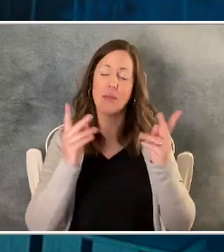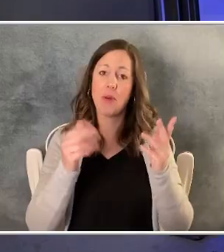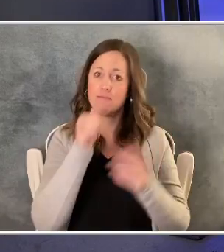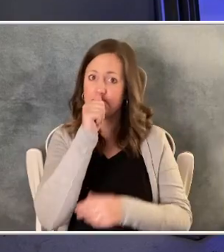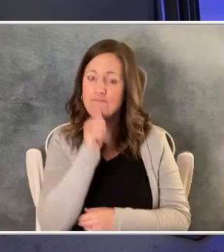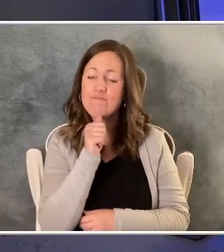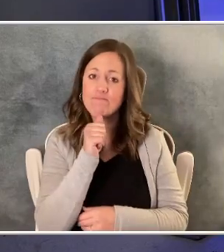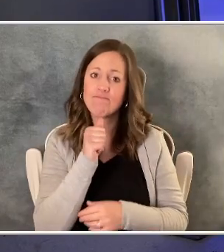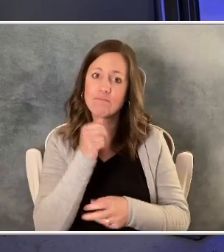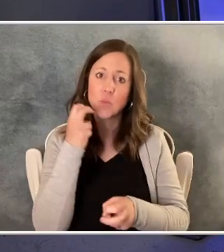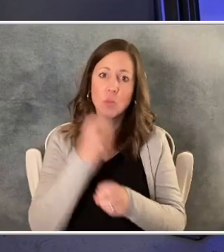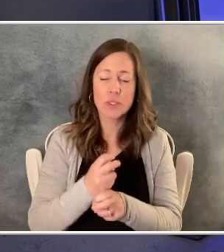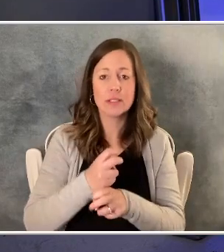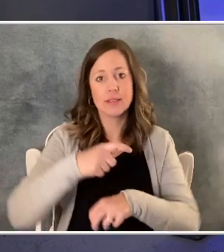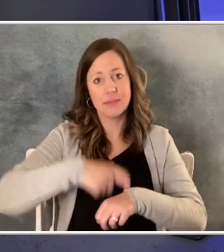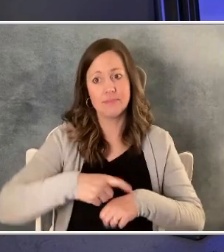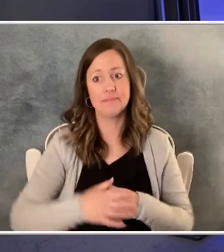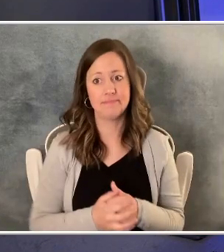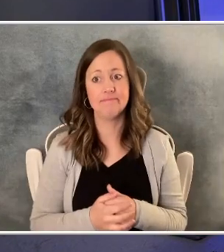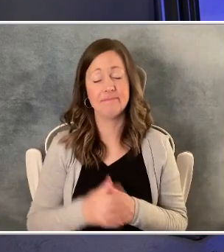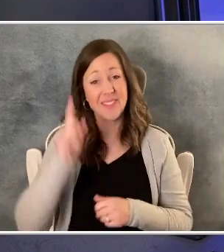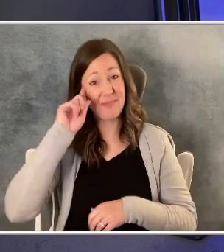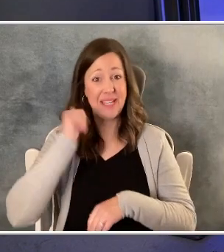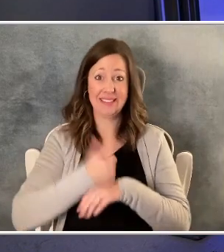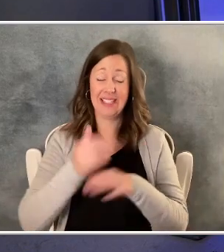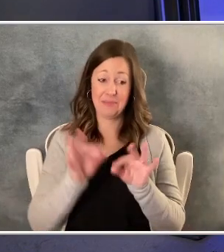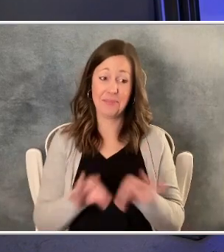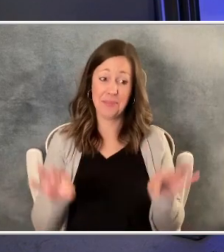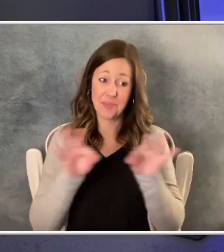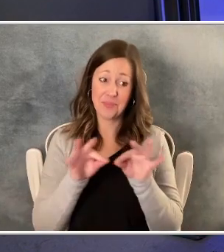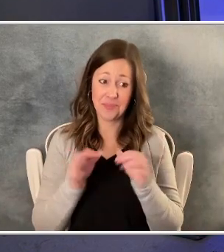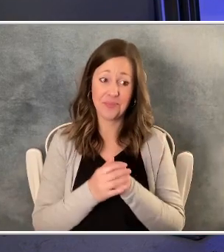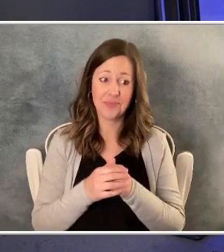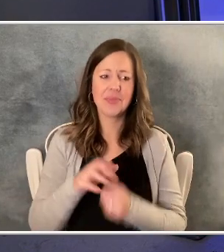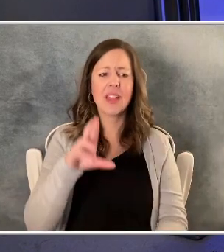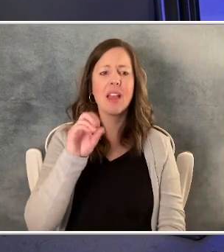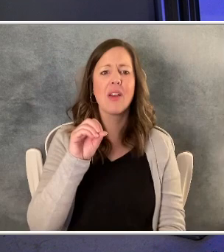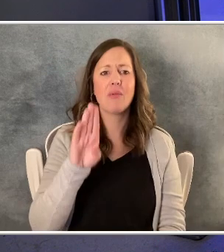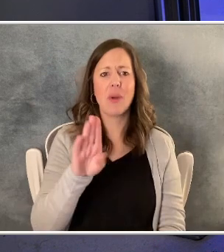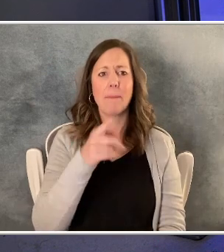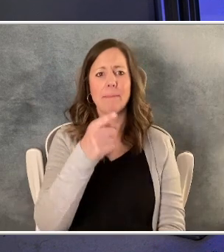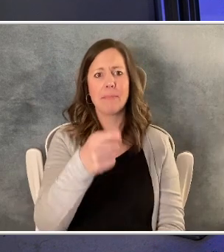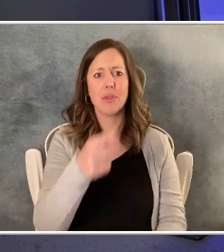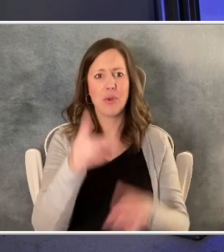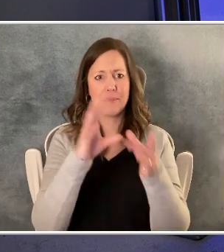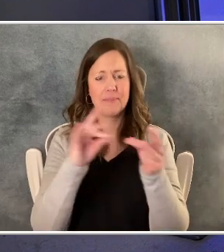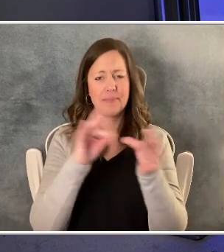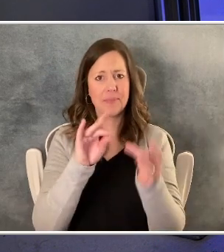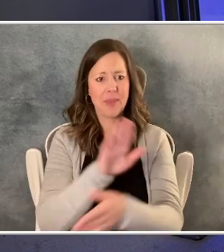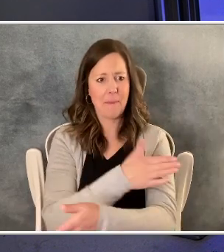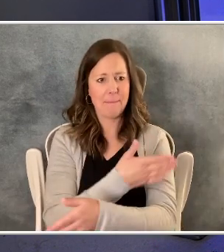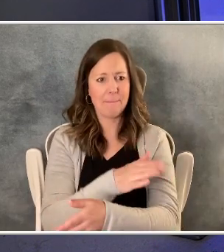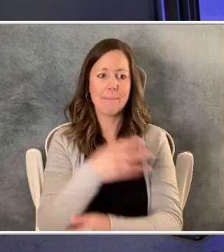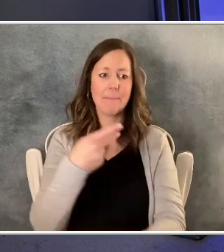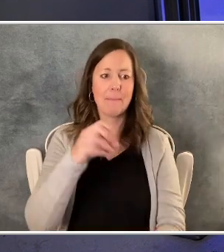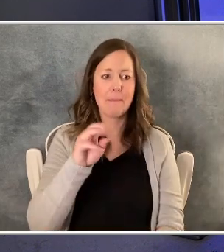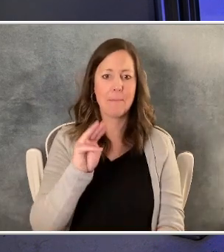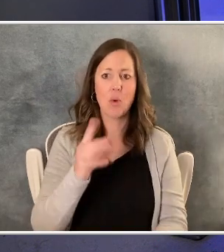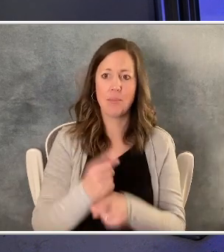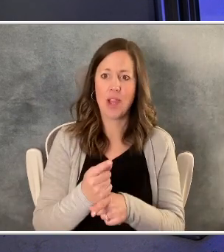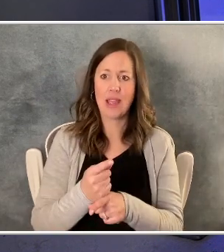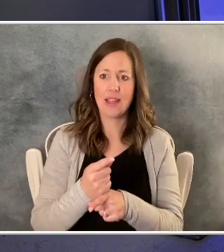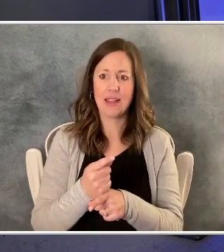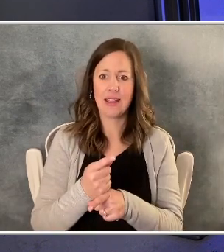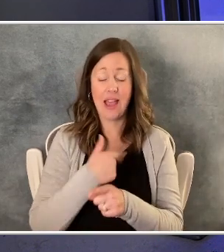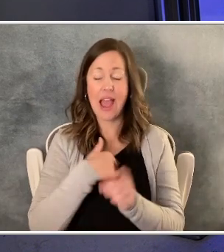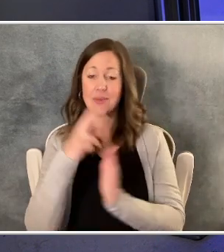really does. The mindset matters. In fact, Robert, you put some thoughts and feelings into a poem, didn't you? And Yes. I was going to read some of it, but I'm actually going to pass this over